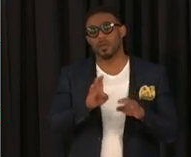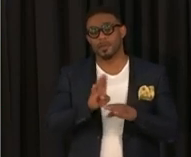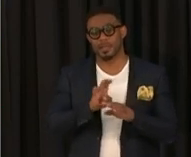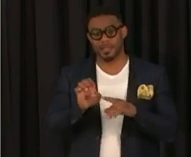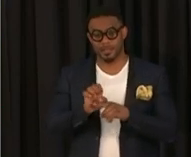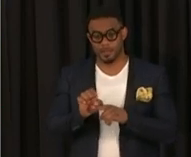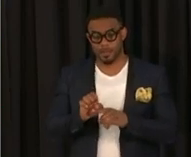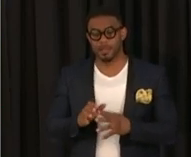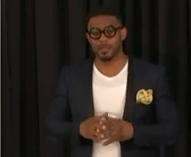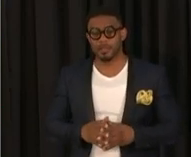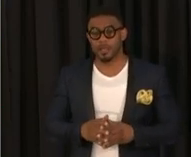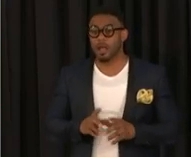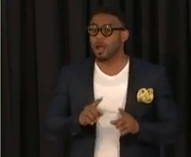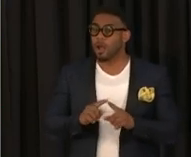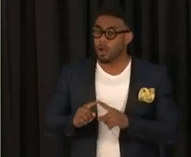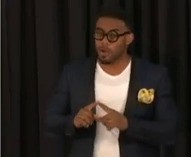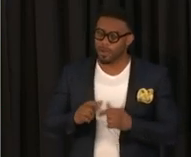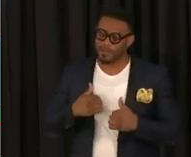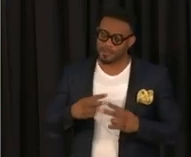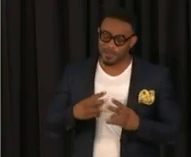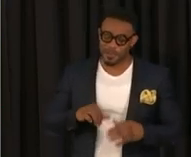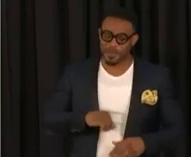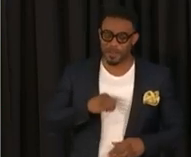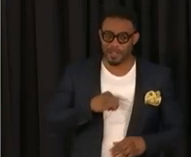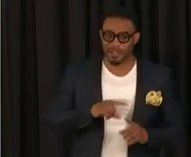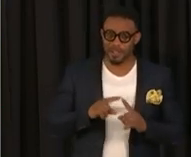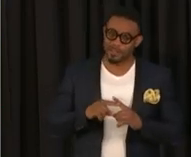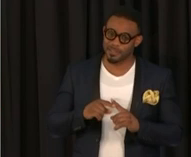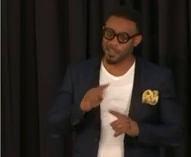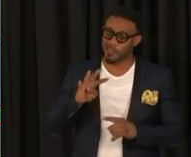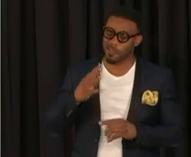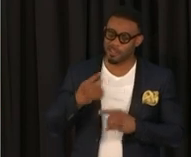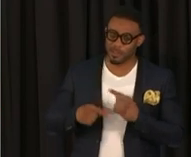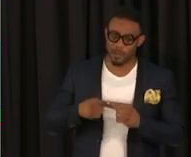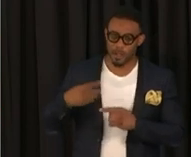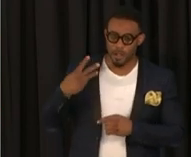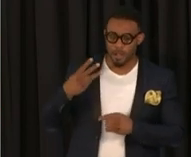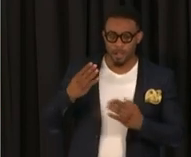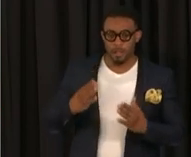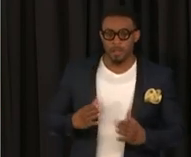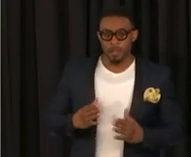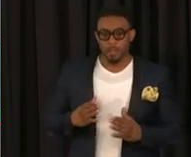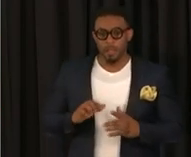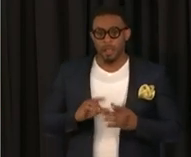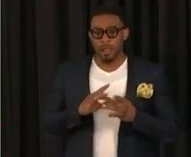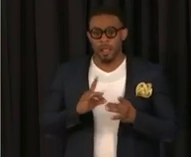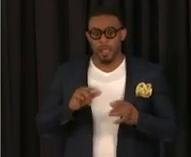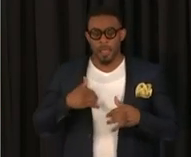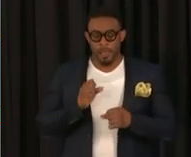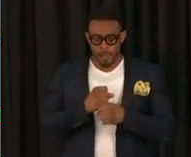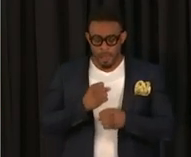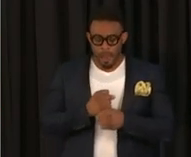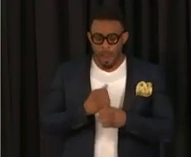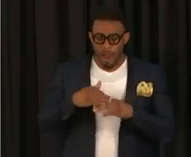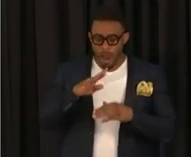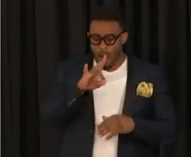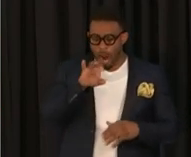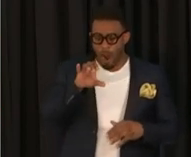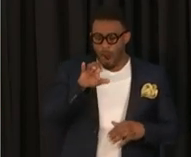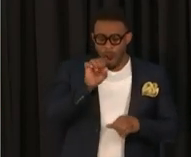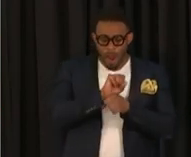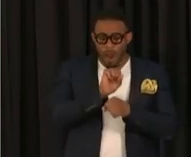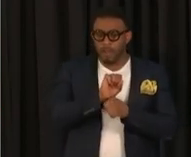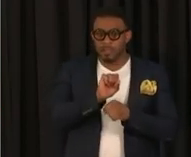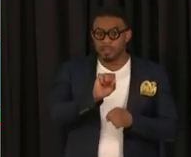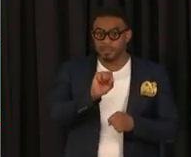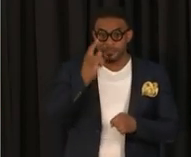certified business enterprises. And I'm very, very proud as a fourth-generation Washingtonian to say that we've created over